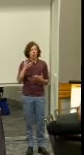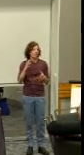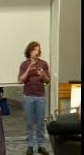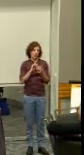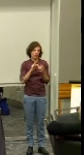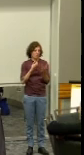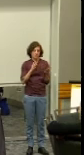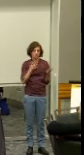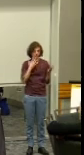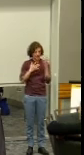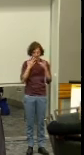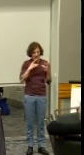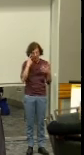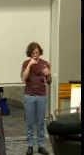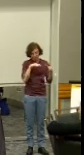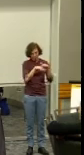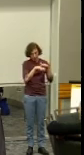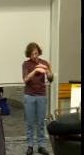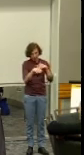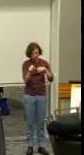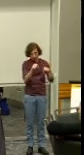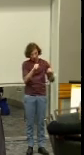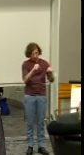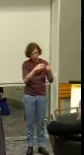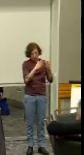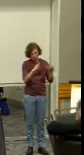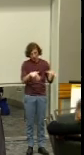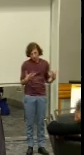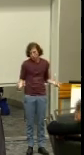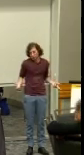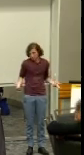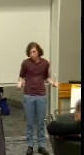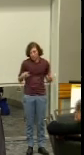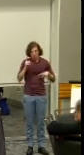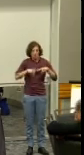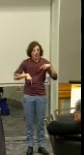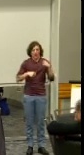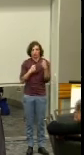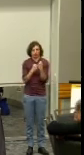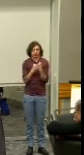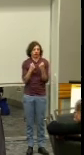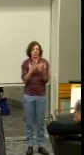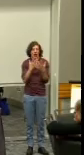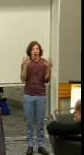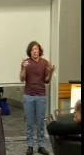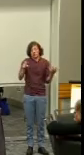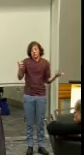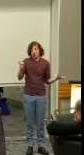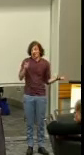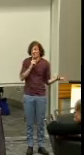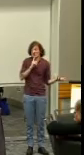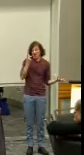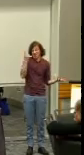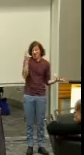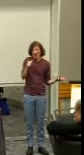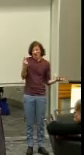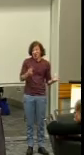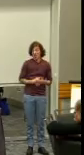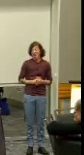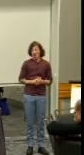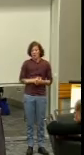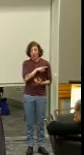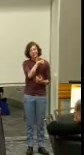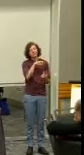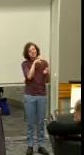accessible housing on the market to support the amount needed for really anyone, but those with